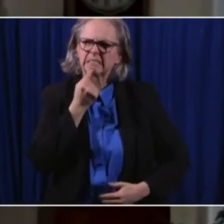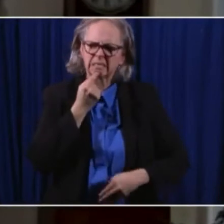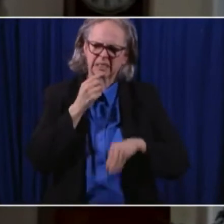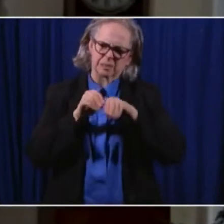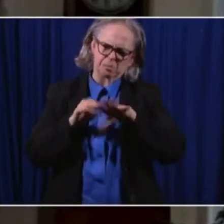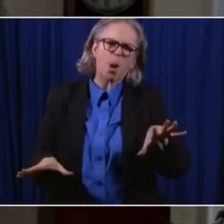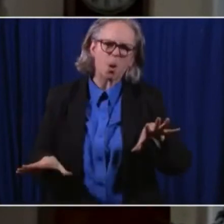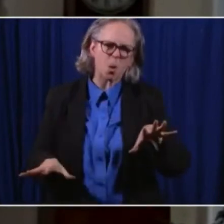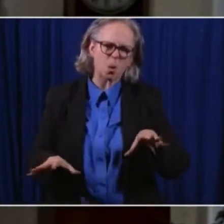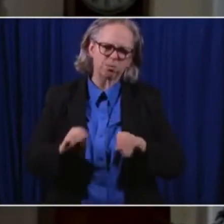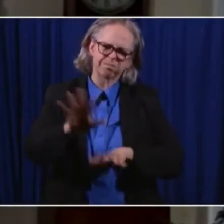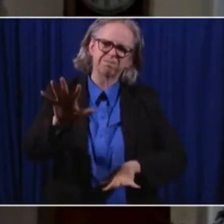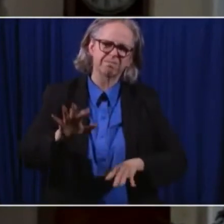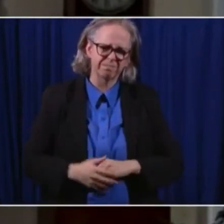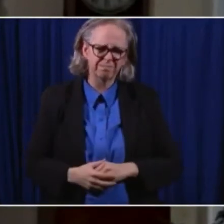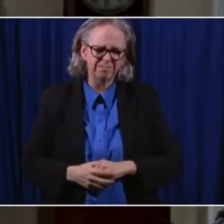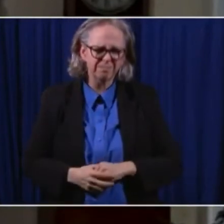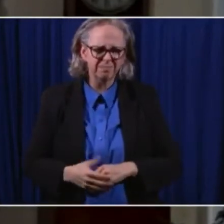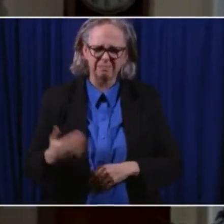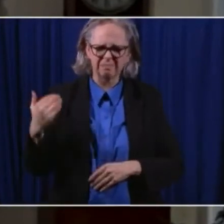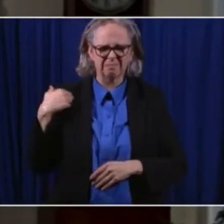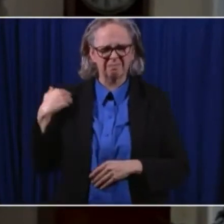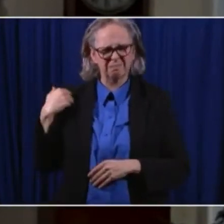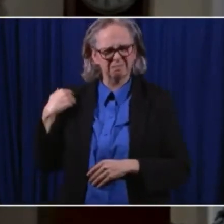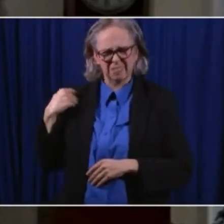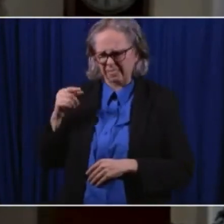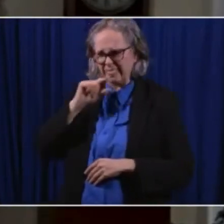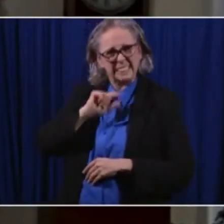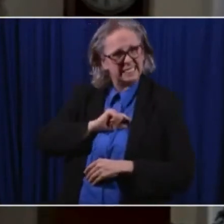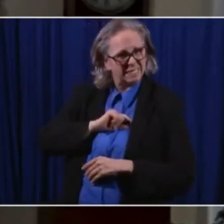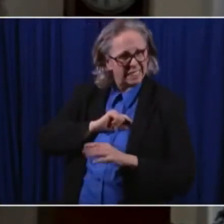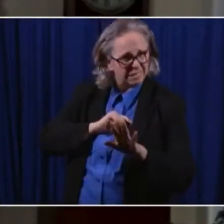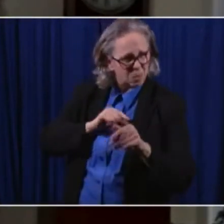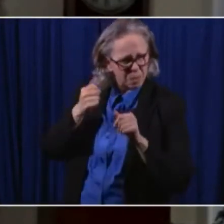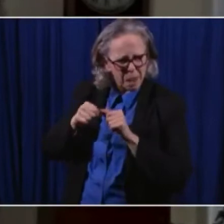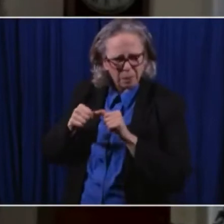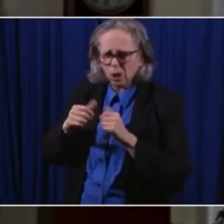a potential surge in cases.